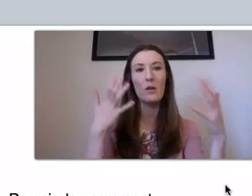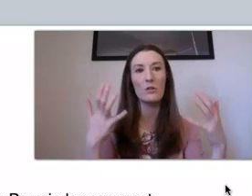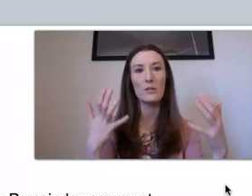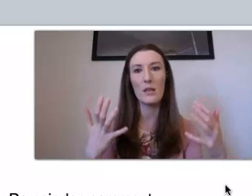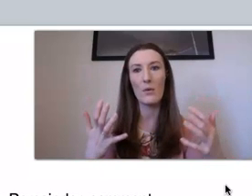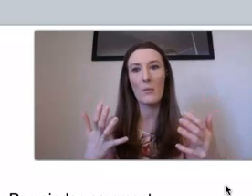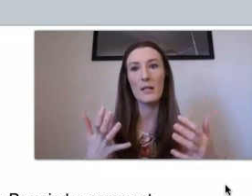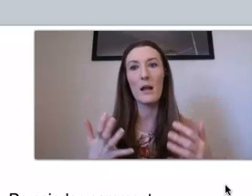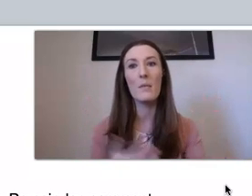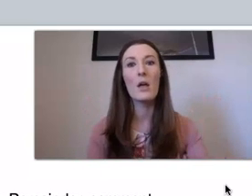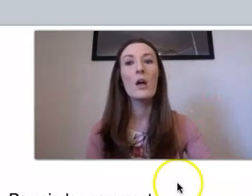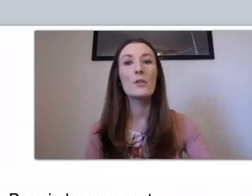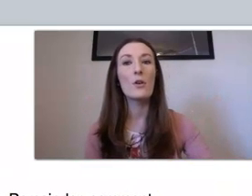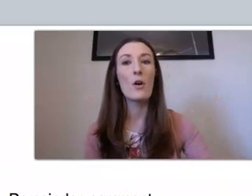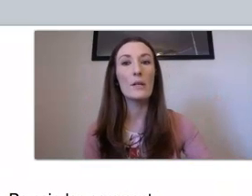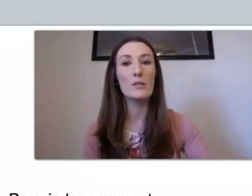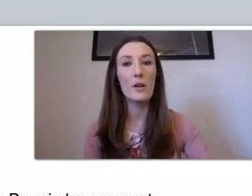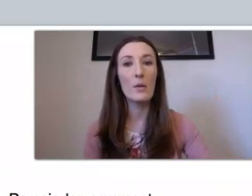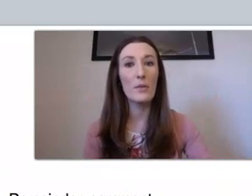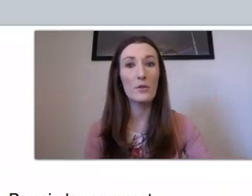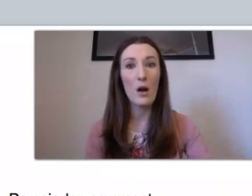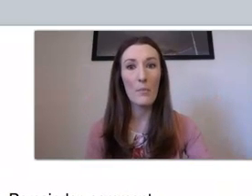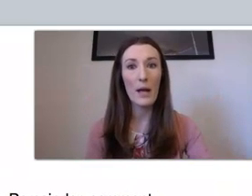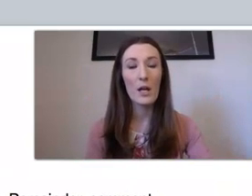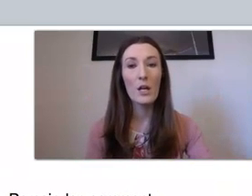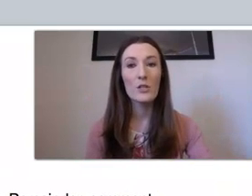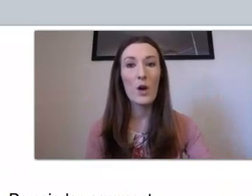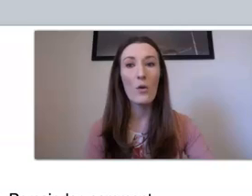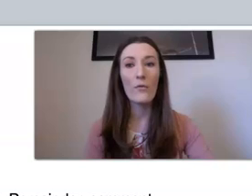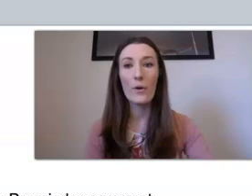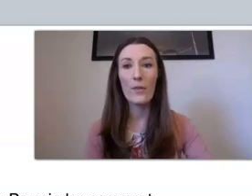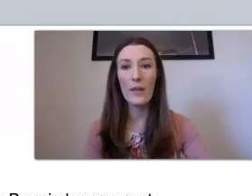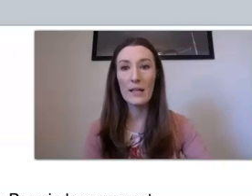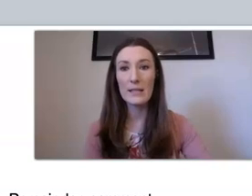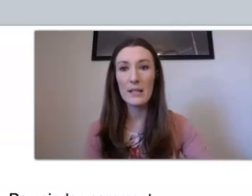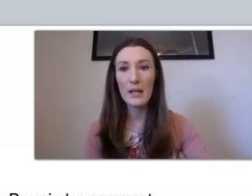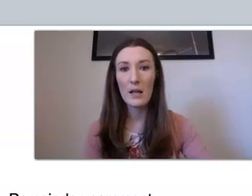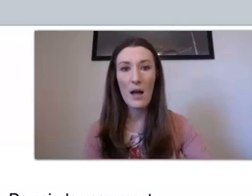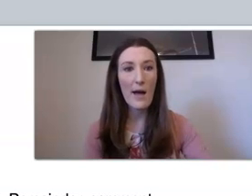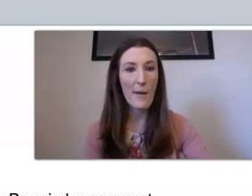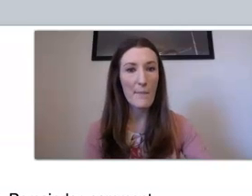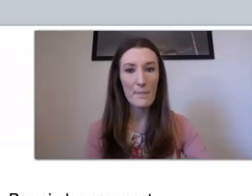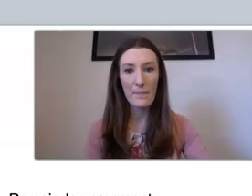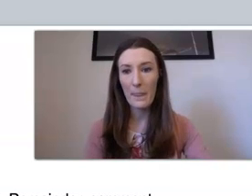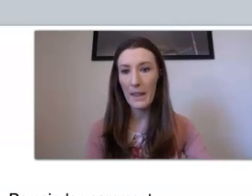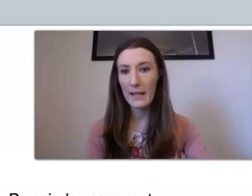so that you can understand the grammar setup. So you're always starting with your topic. So for this